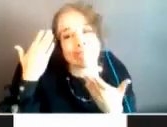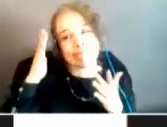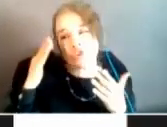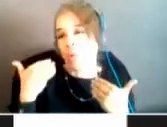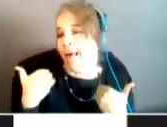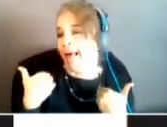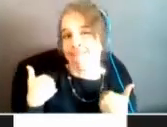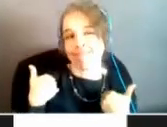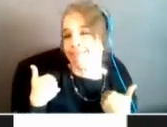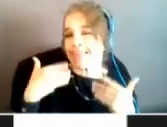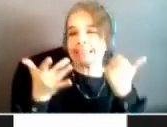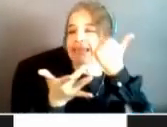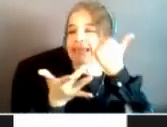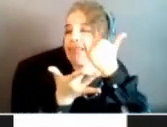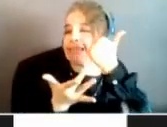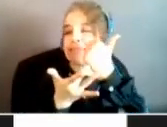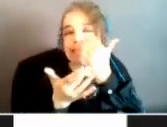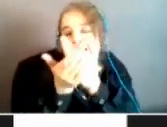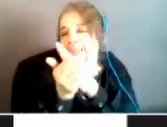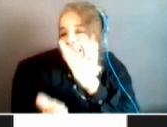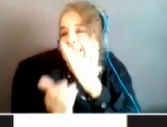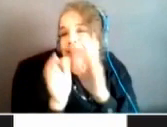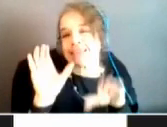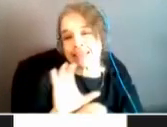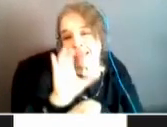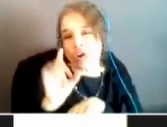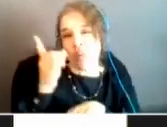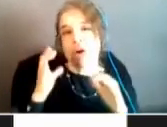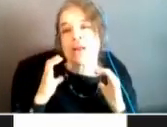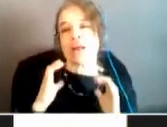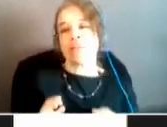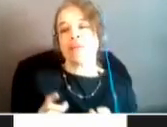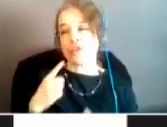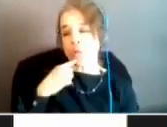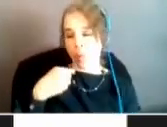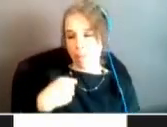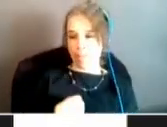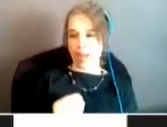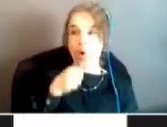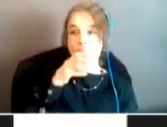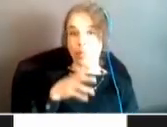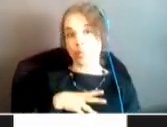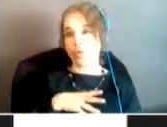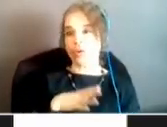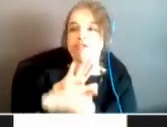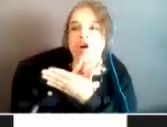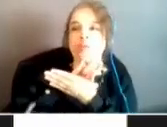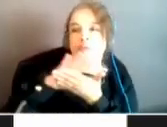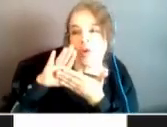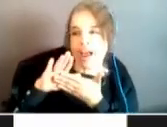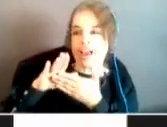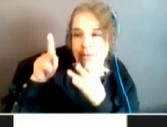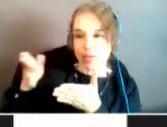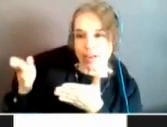have these technological skills. I had one of my clients said to me, she said a kind person brought her over